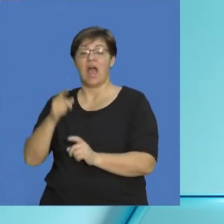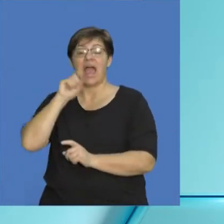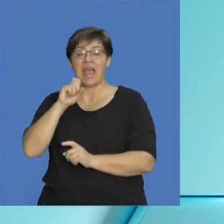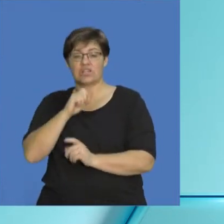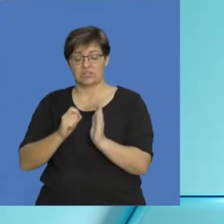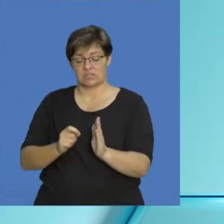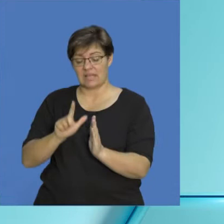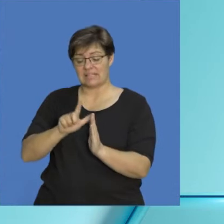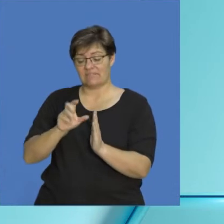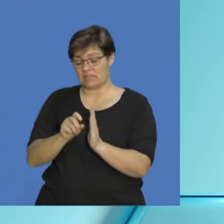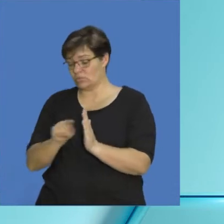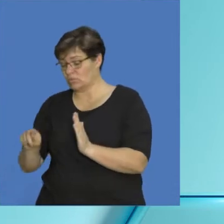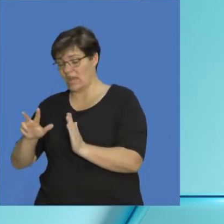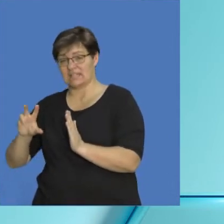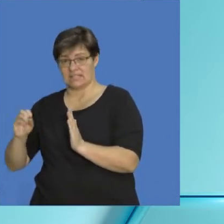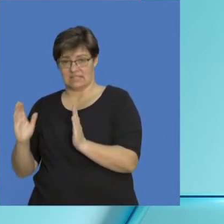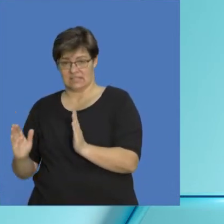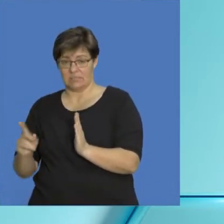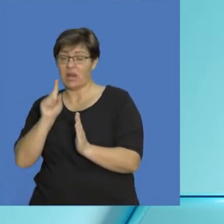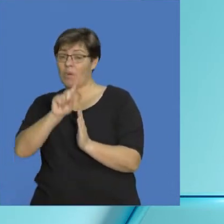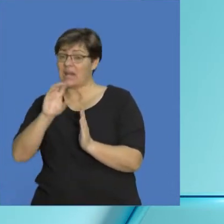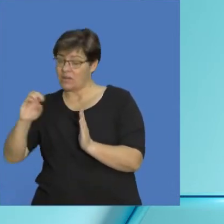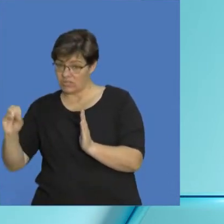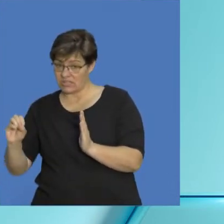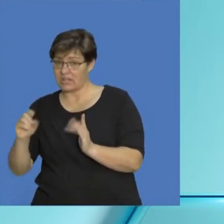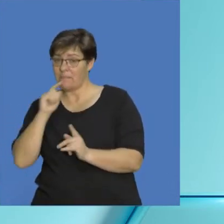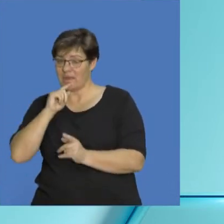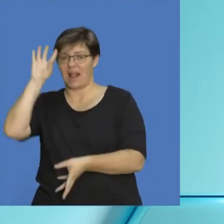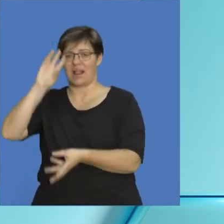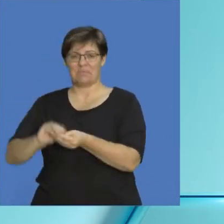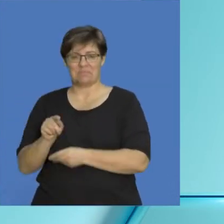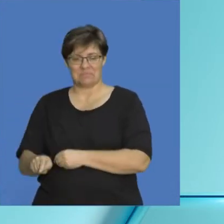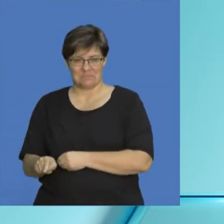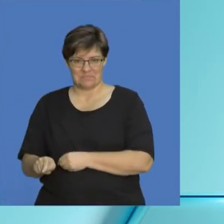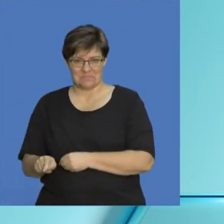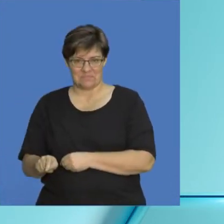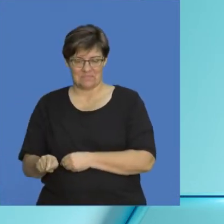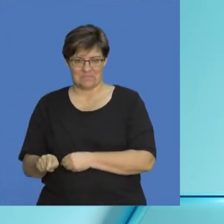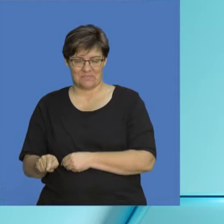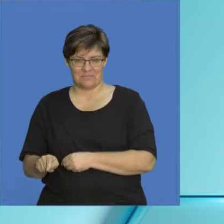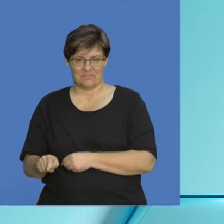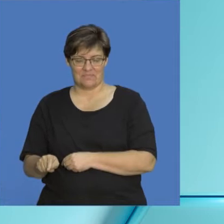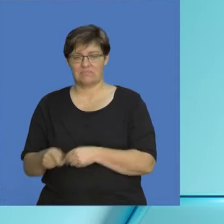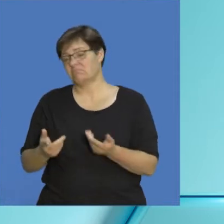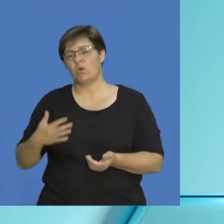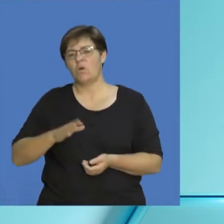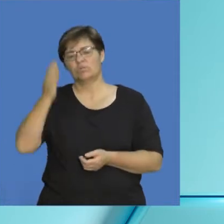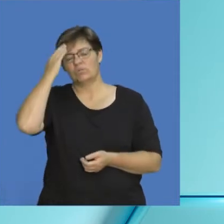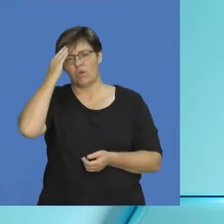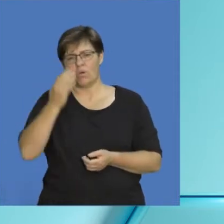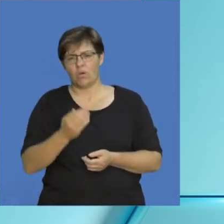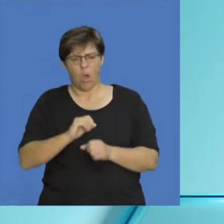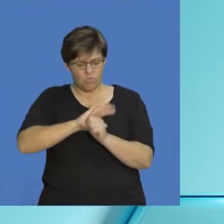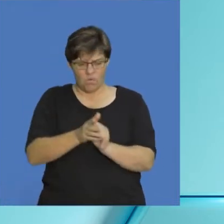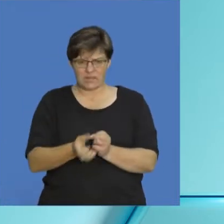between the age of 70 and 80. If it's 100, there will be their tally. Okay. And if I want to know how many